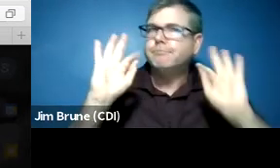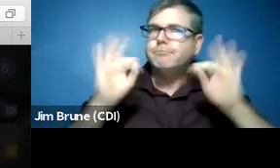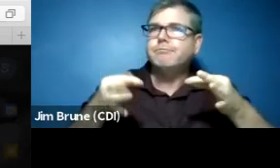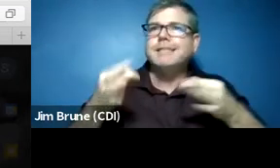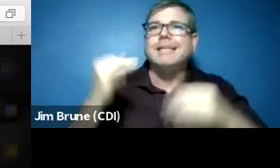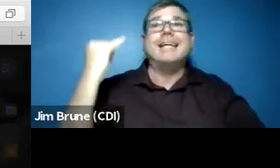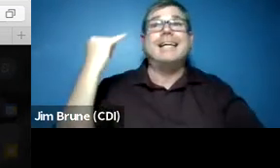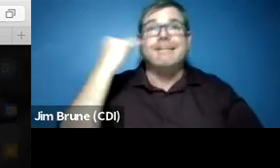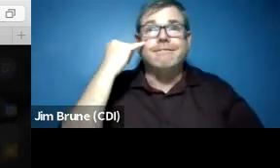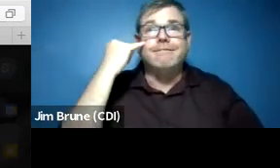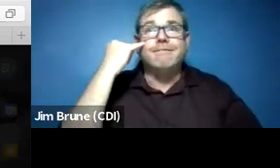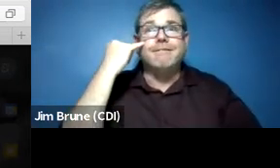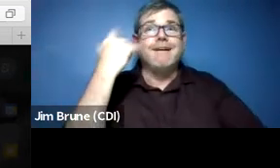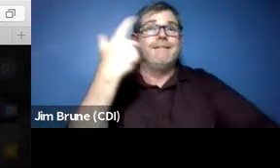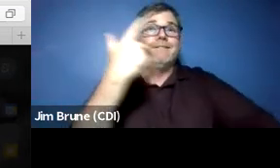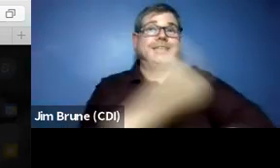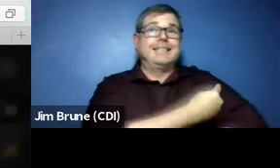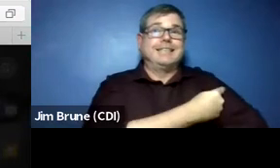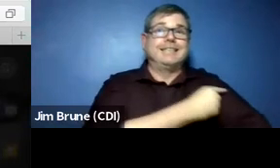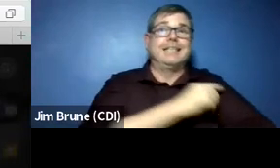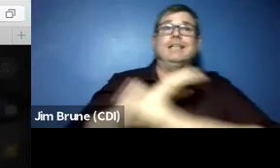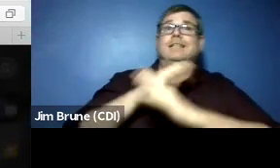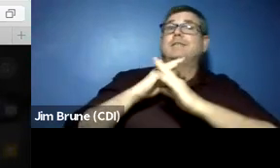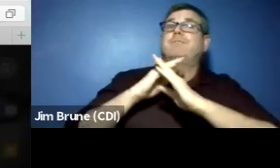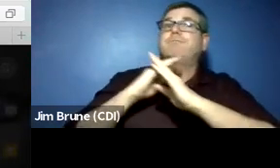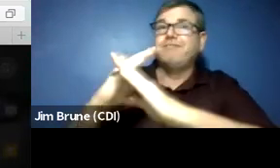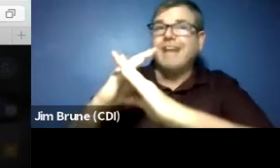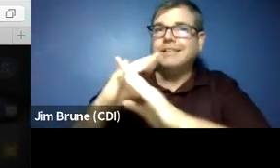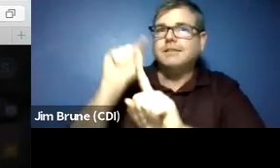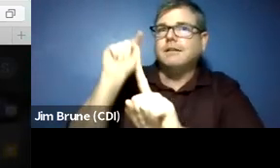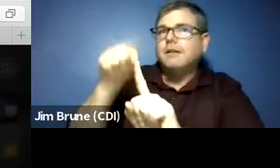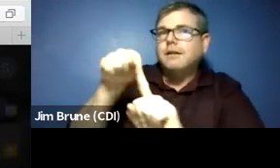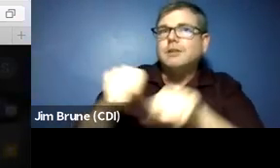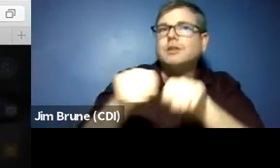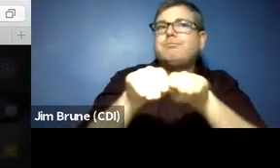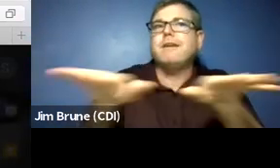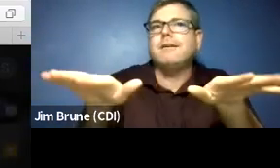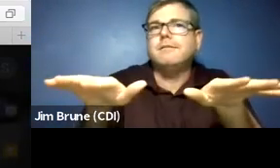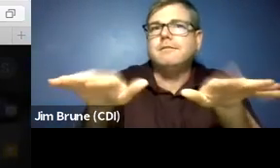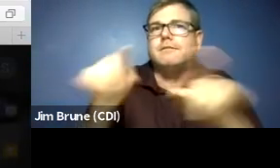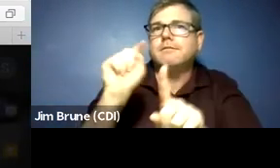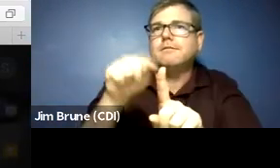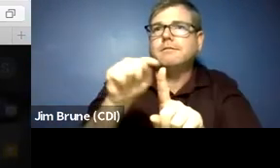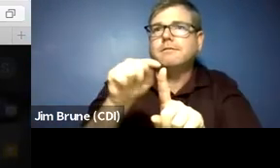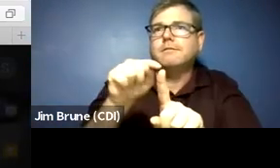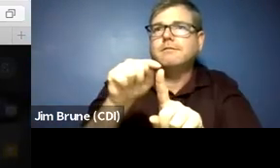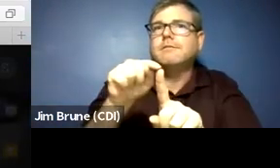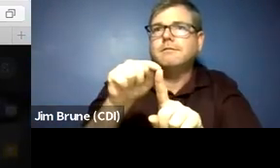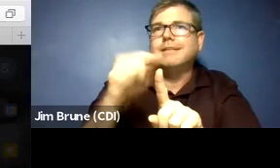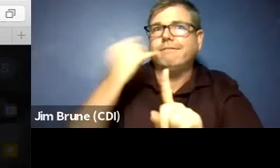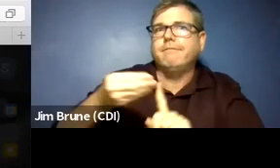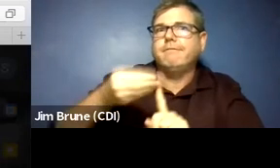prevents you from spreading virus to other people. Okay, so you may be what we